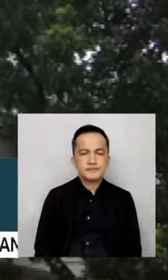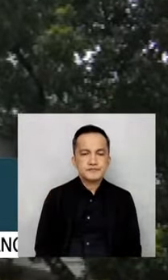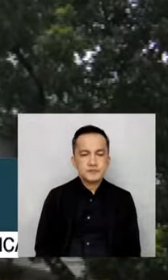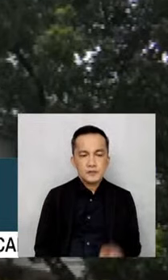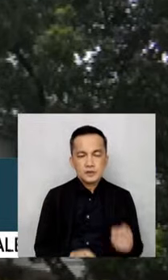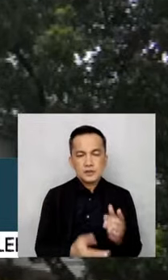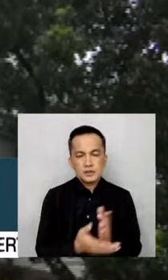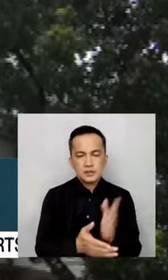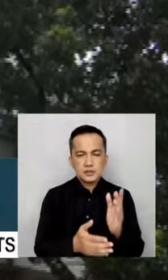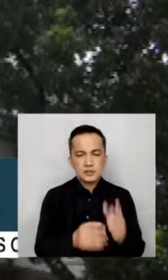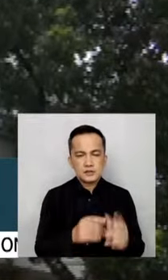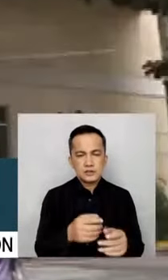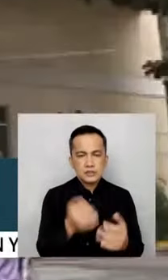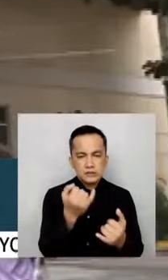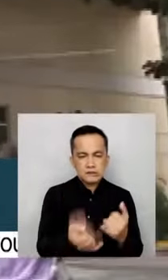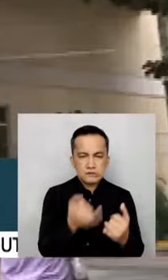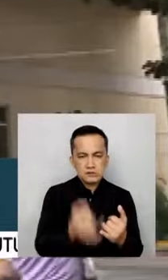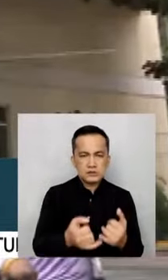acquitted earlier this week.